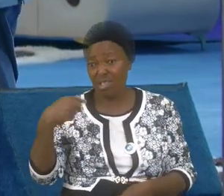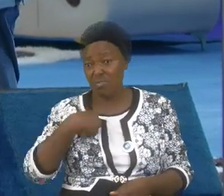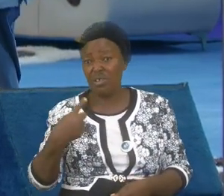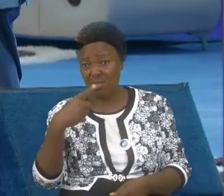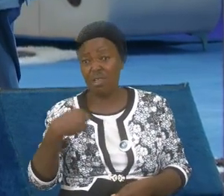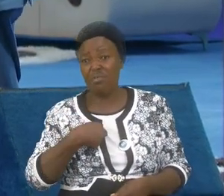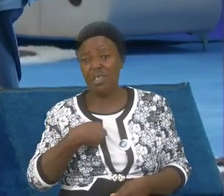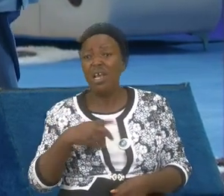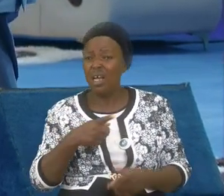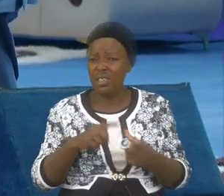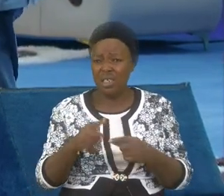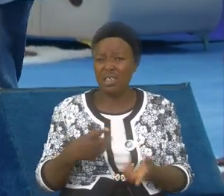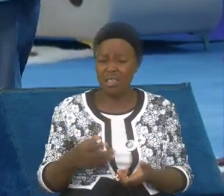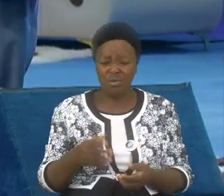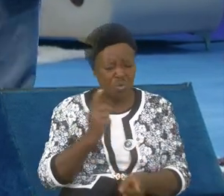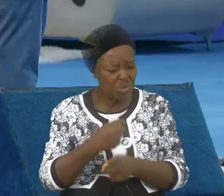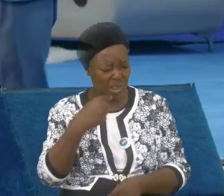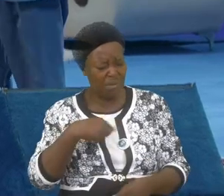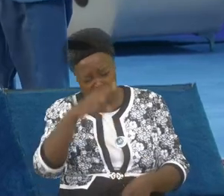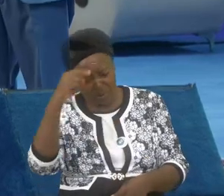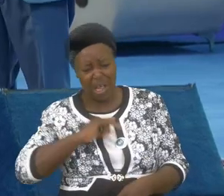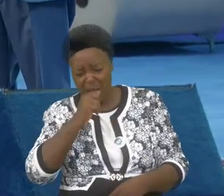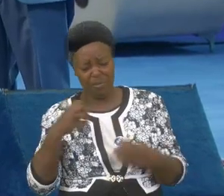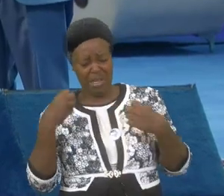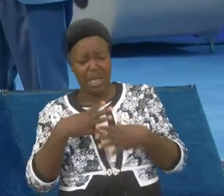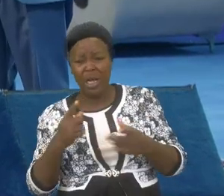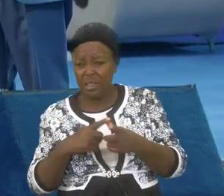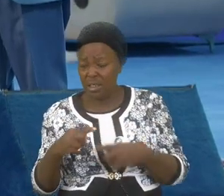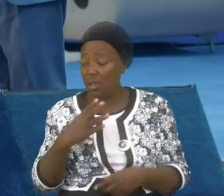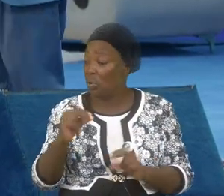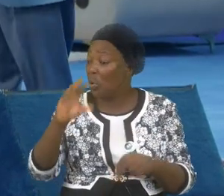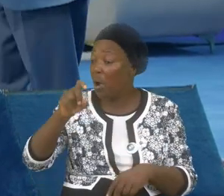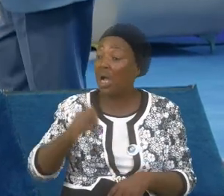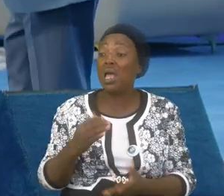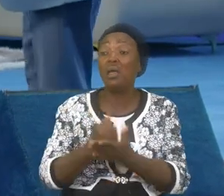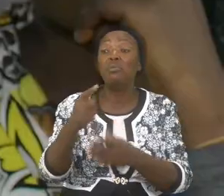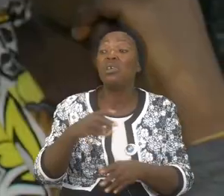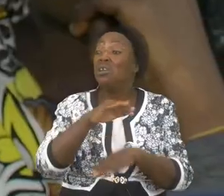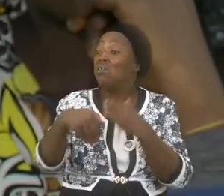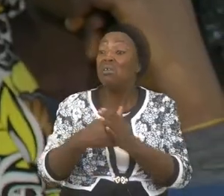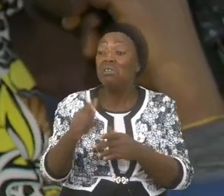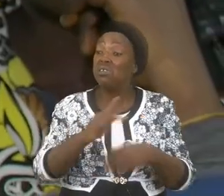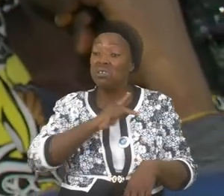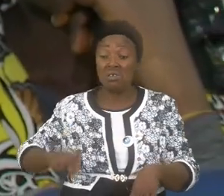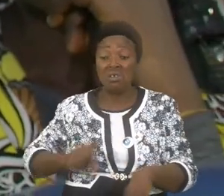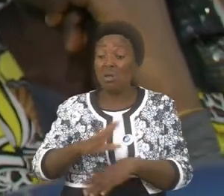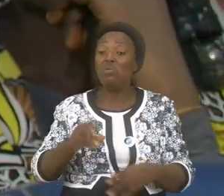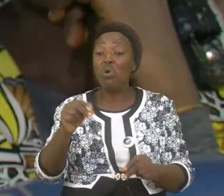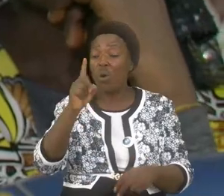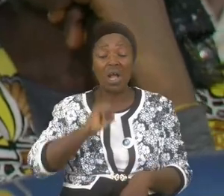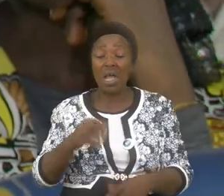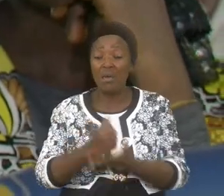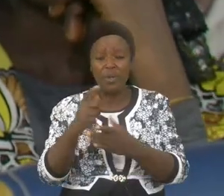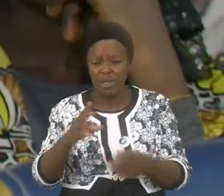in all of Babylon. Nobody could help. Look at this woman here. We're reading about, as the weeks pass, as the months